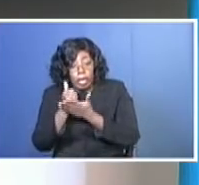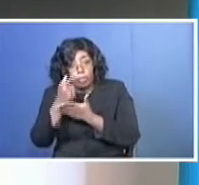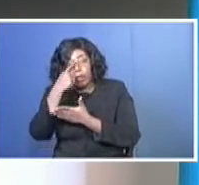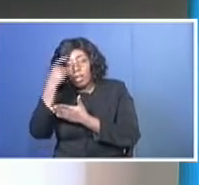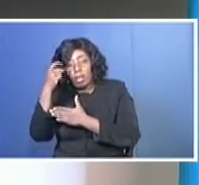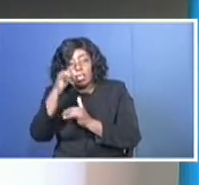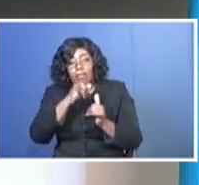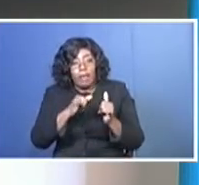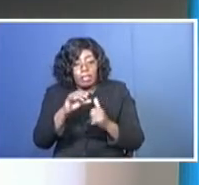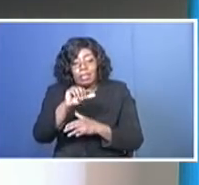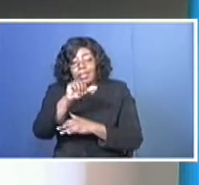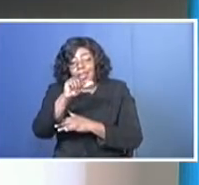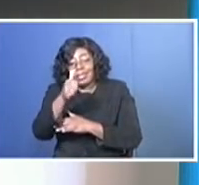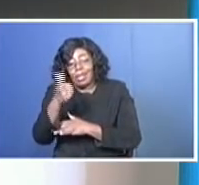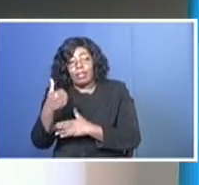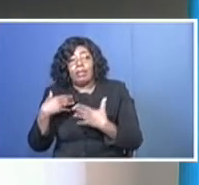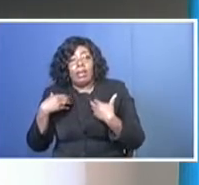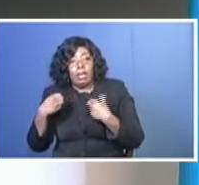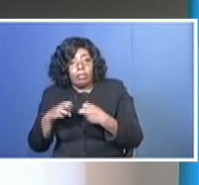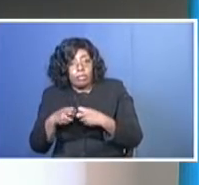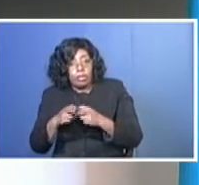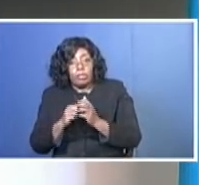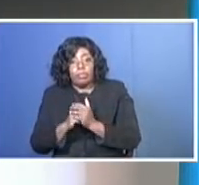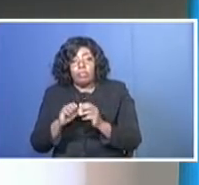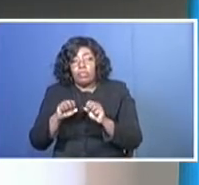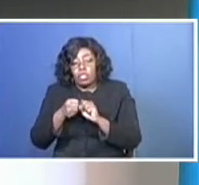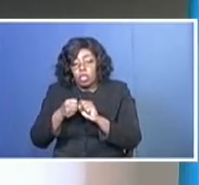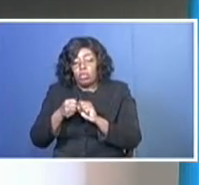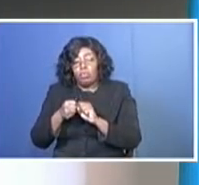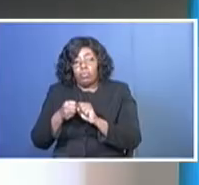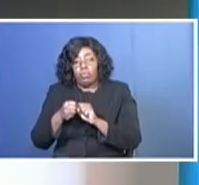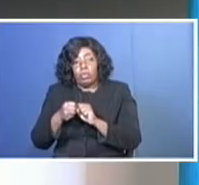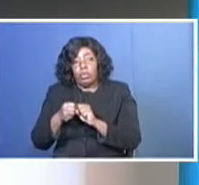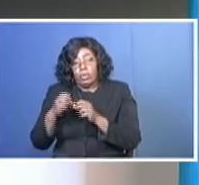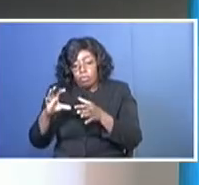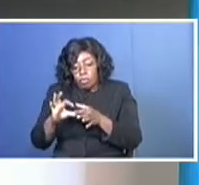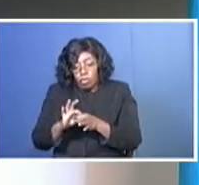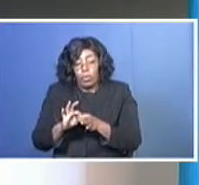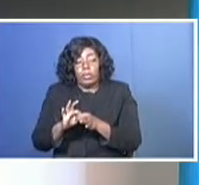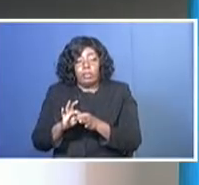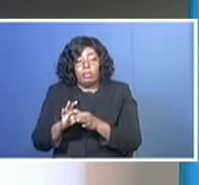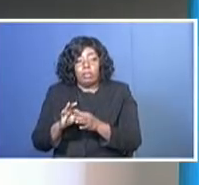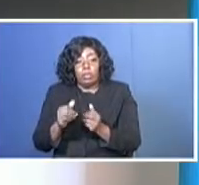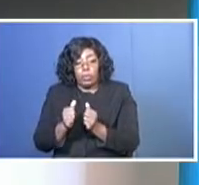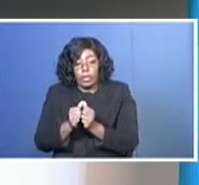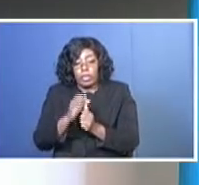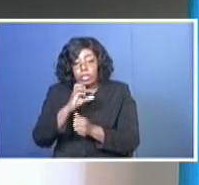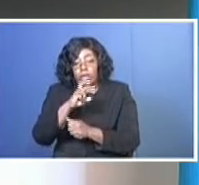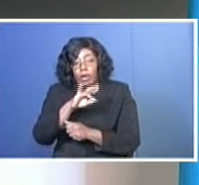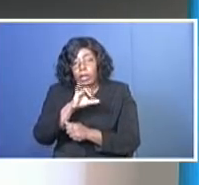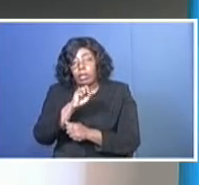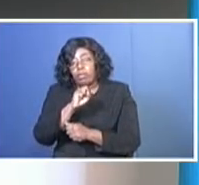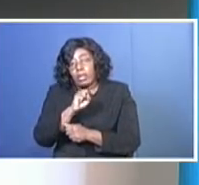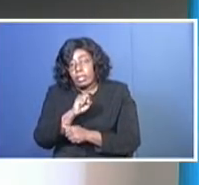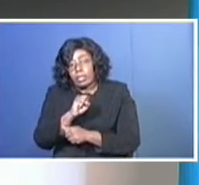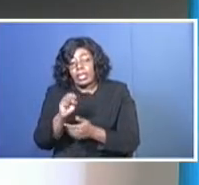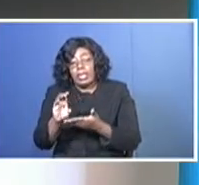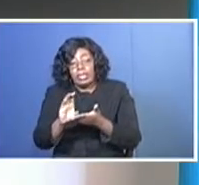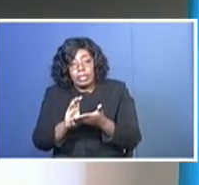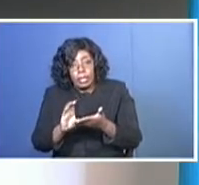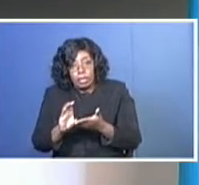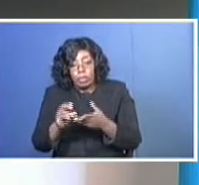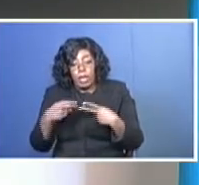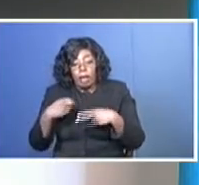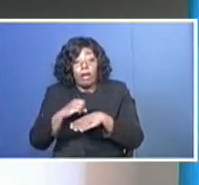violence and other forms of help. And so we've joined forces with the Crisis Center, their counselors. We have trained